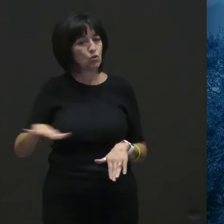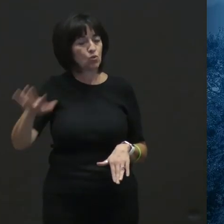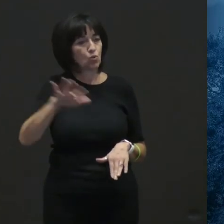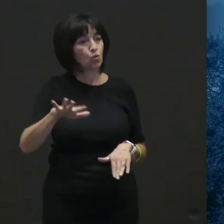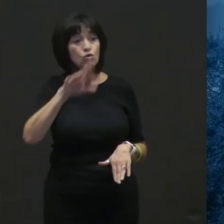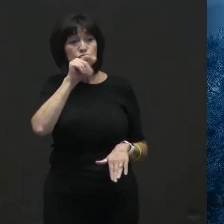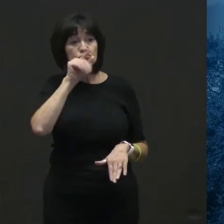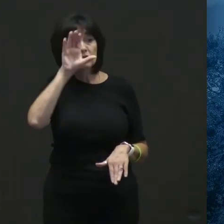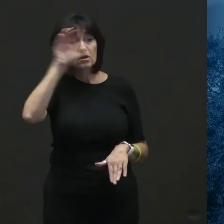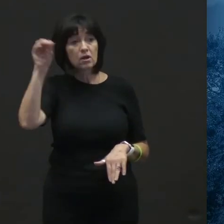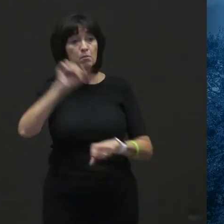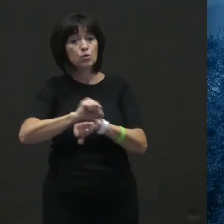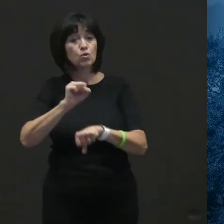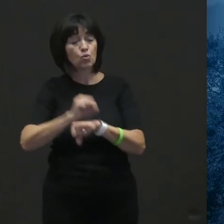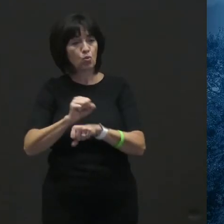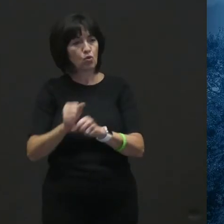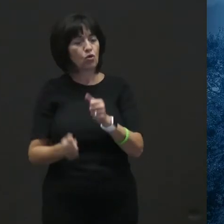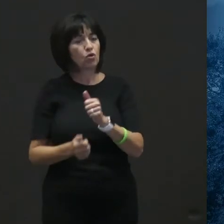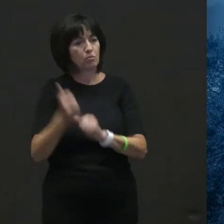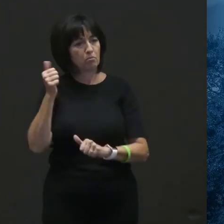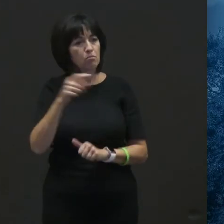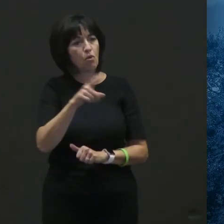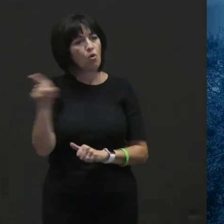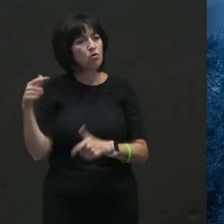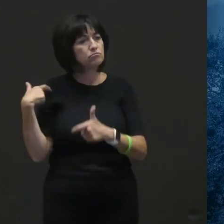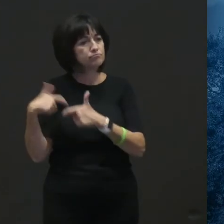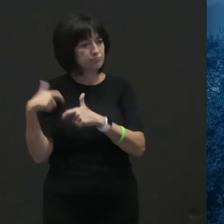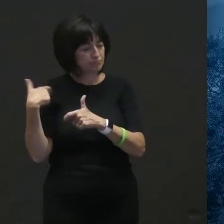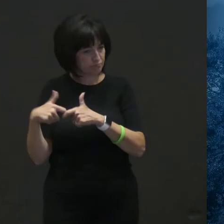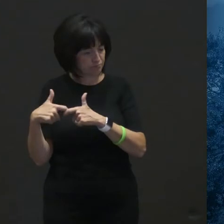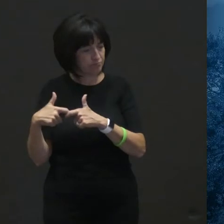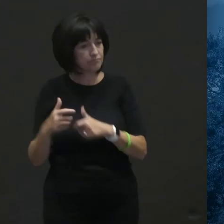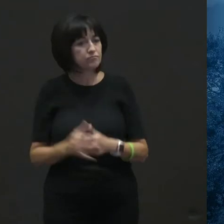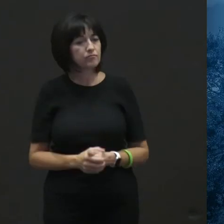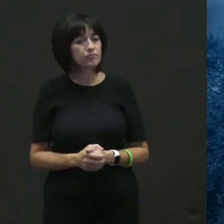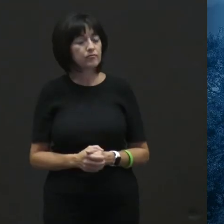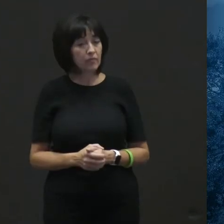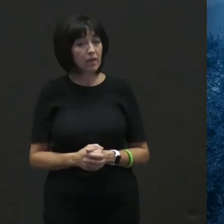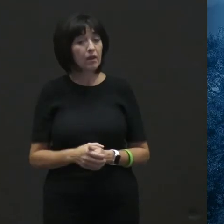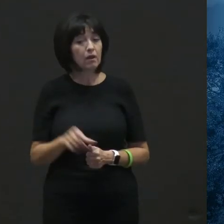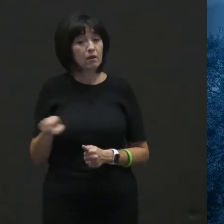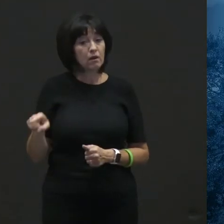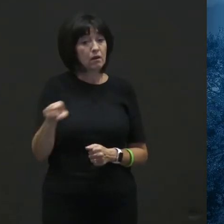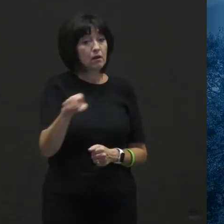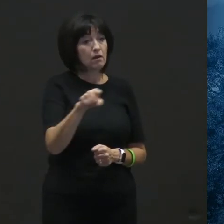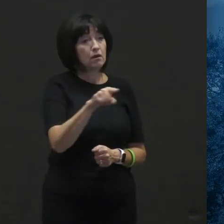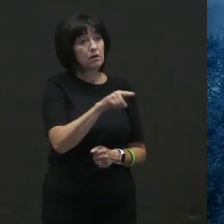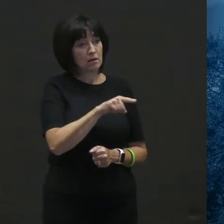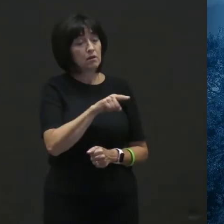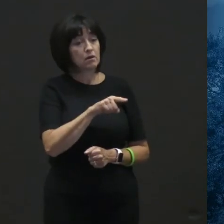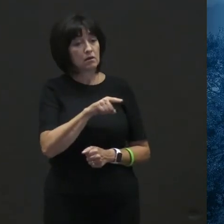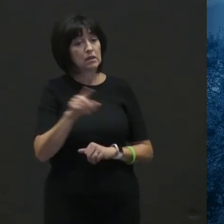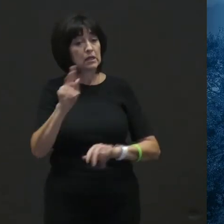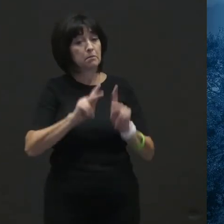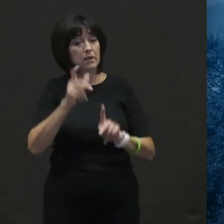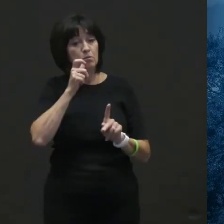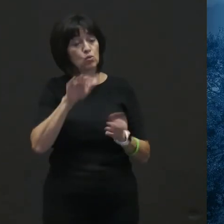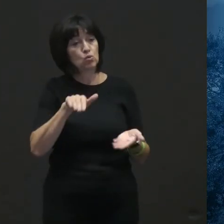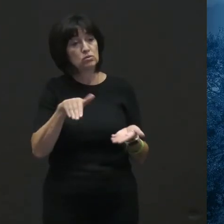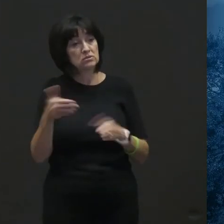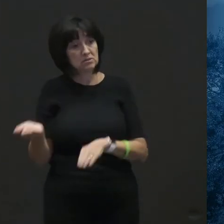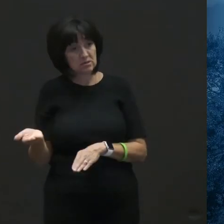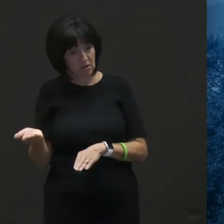But if you take it to those that die, actually the number or the rate of deaths for